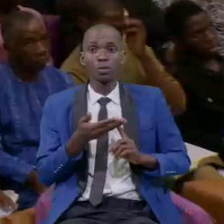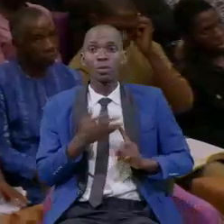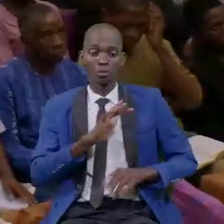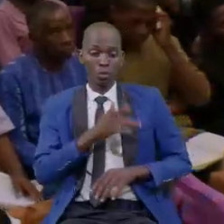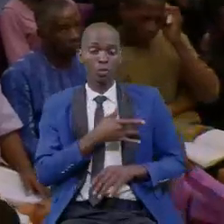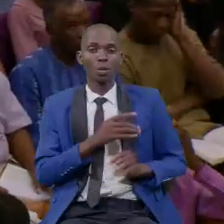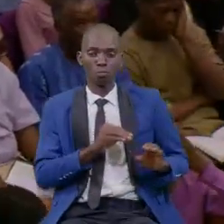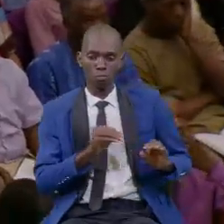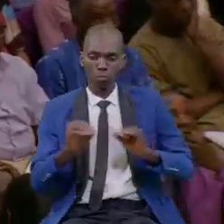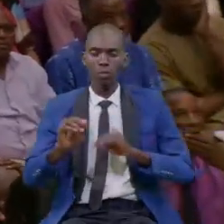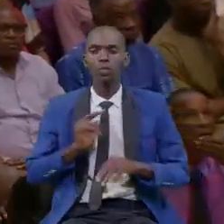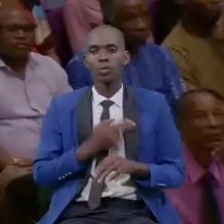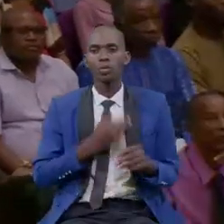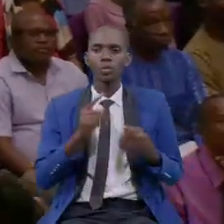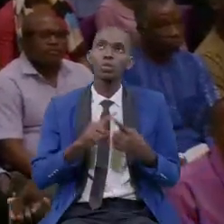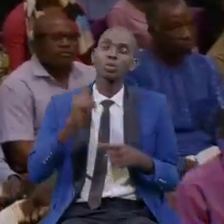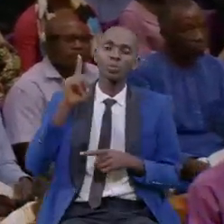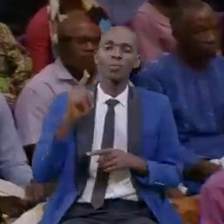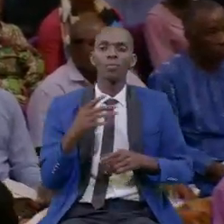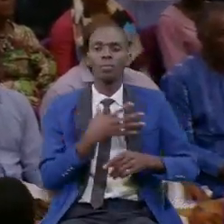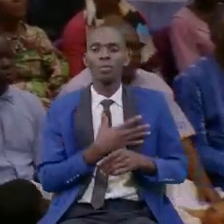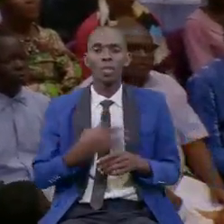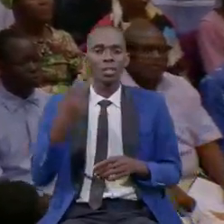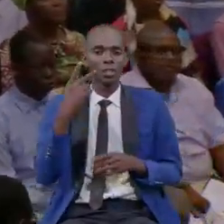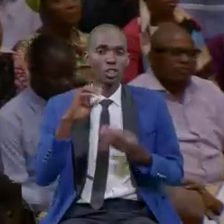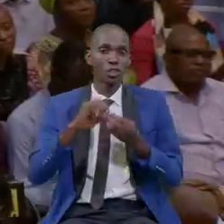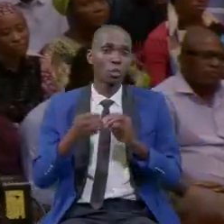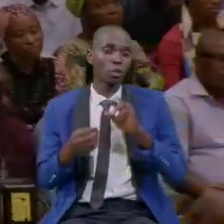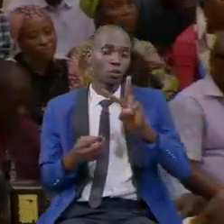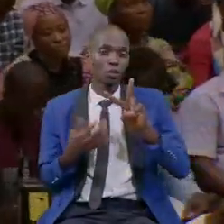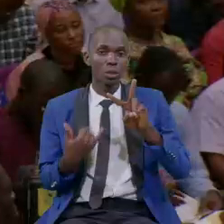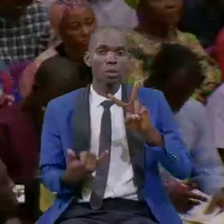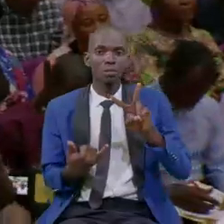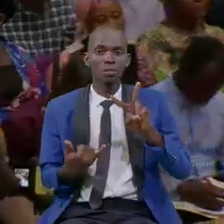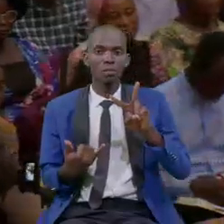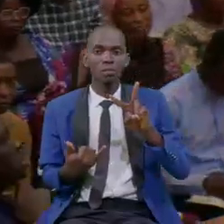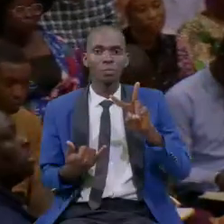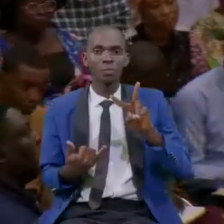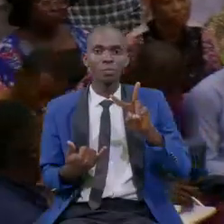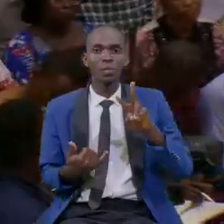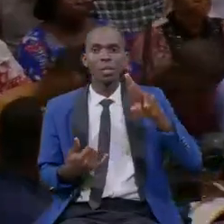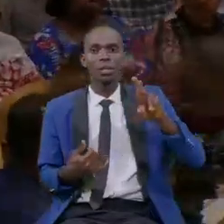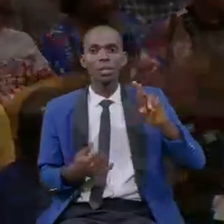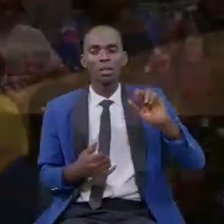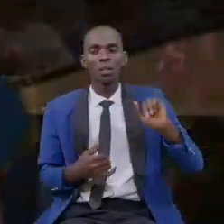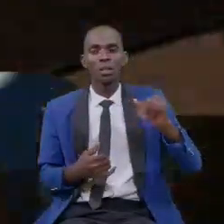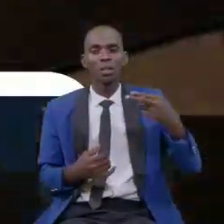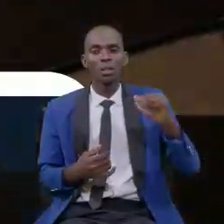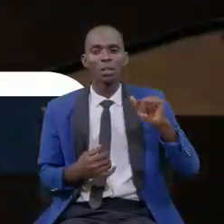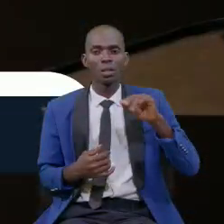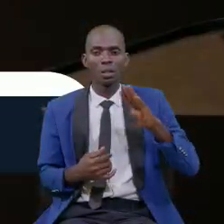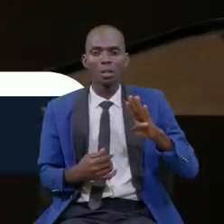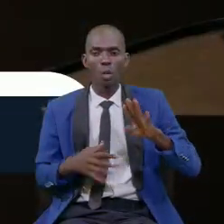upon him, and we are saved. Look at number two here. Number two, we're looking at Rahab's